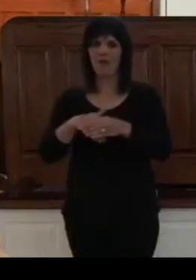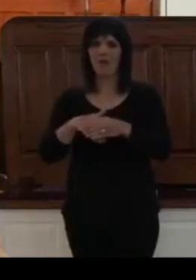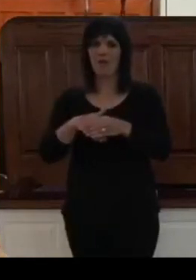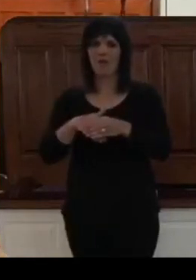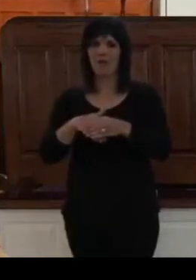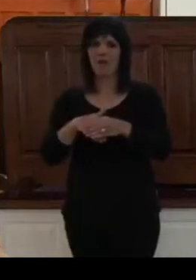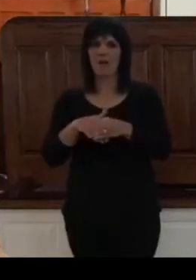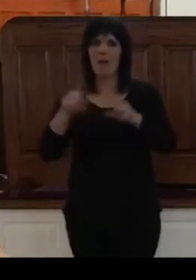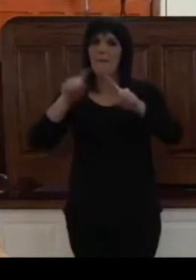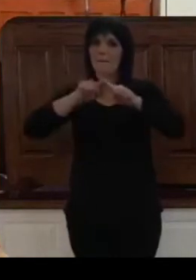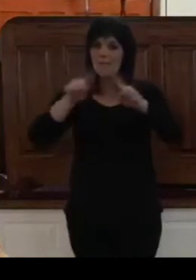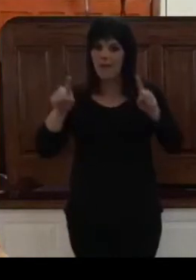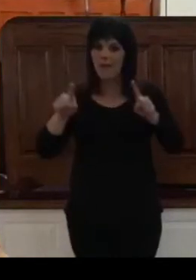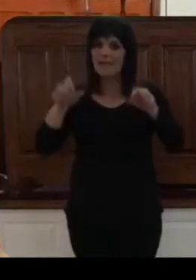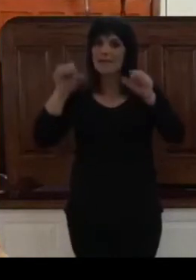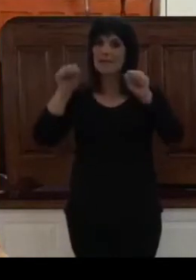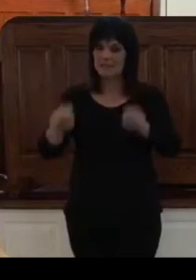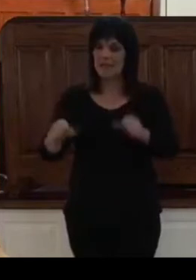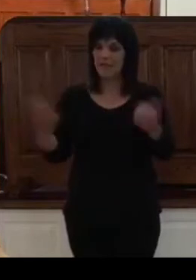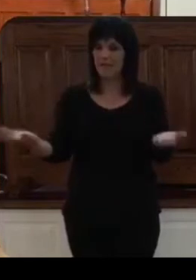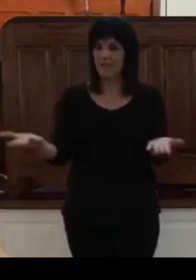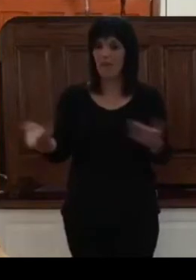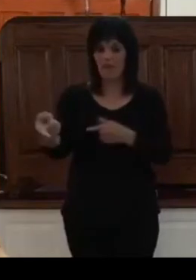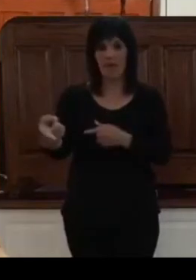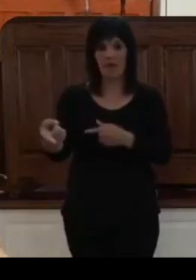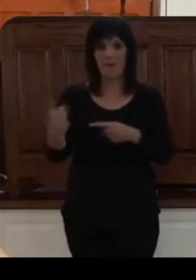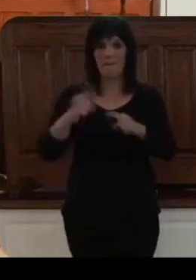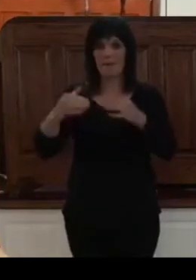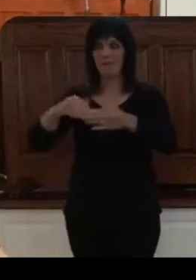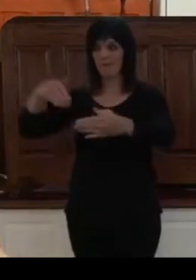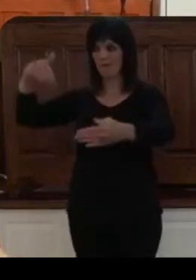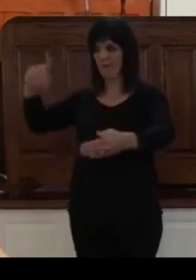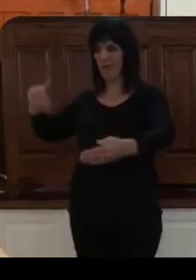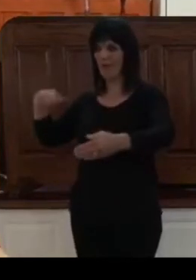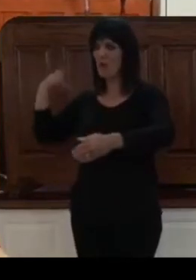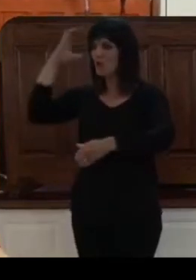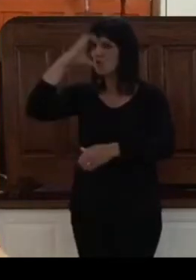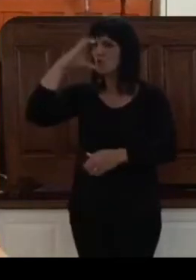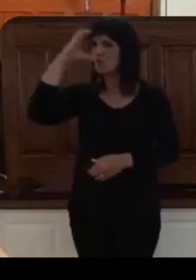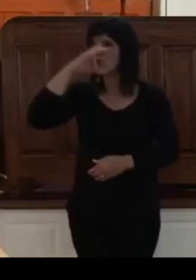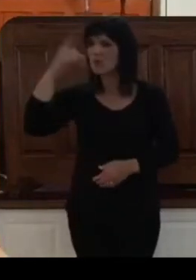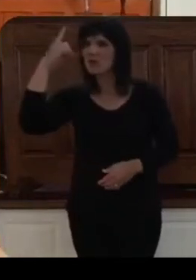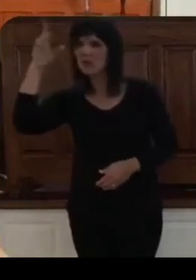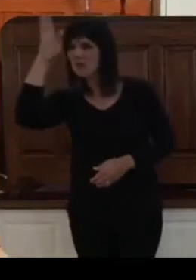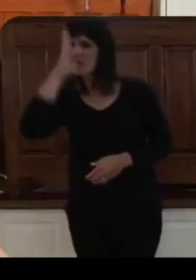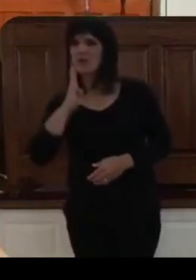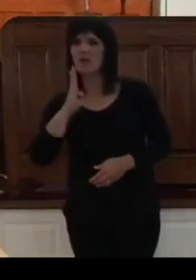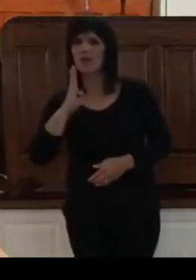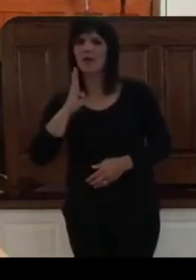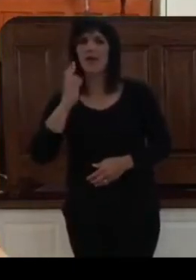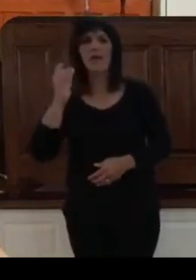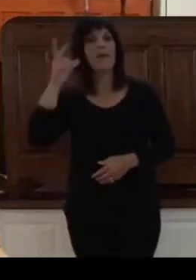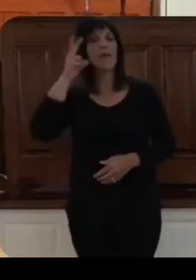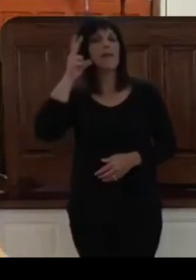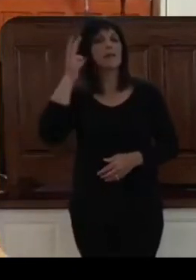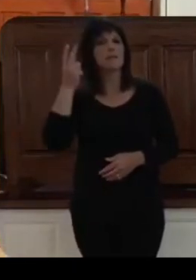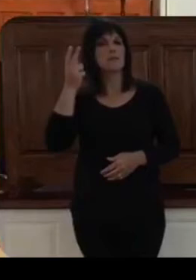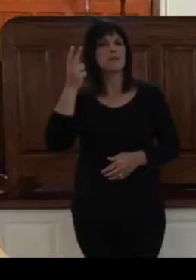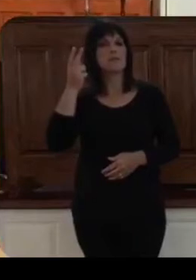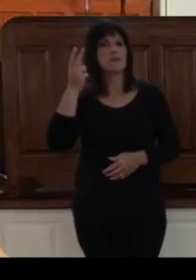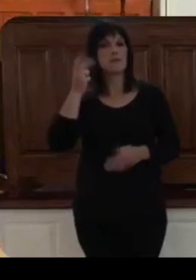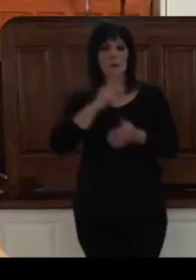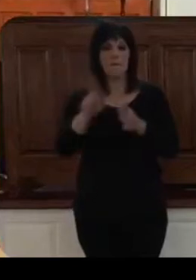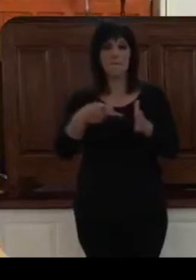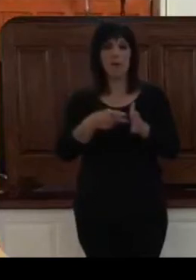but they can be there, right? They're searching for God. And so they're there, and they're listening to the text. Paul, being a Jew, can go into